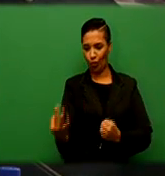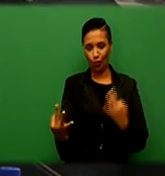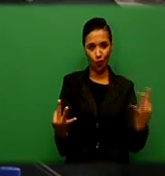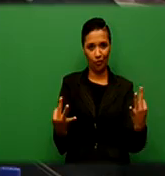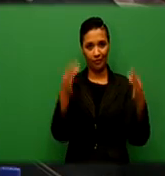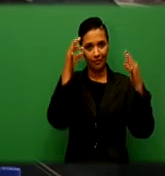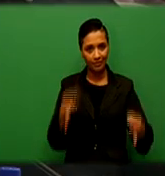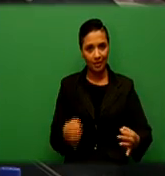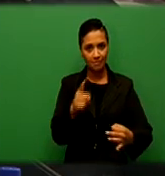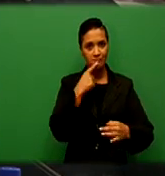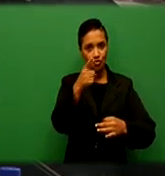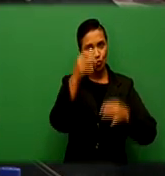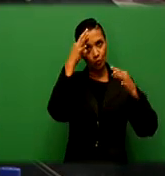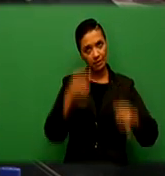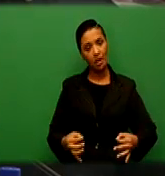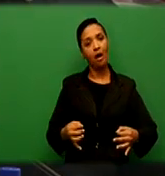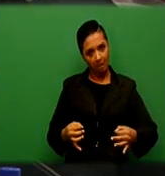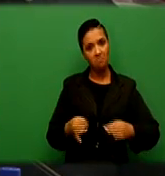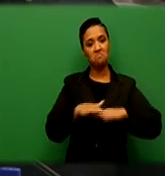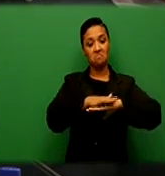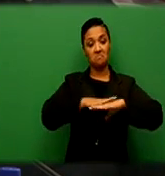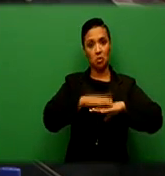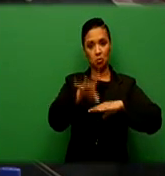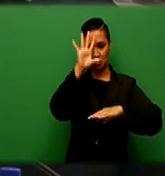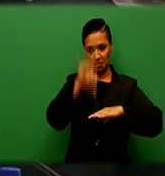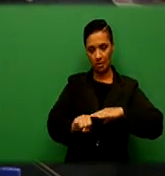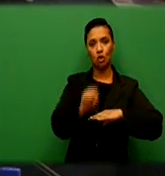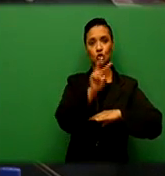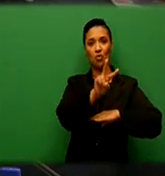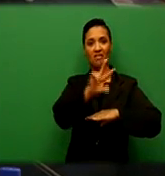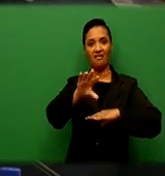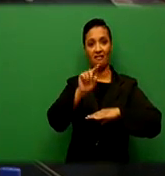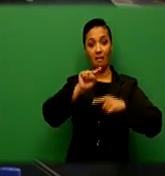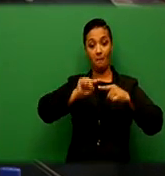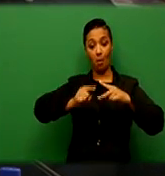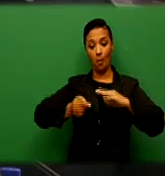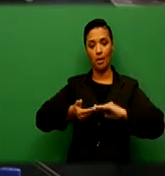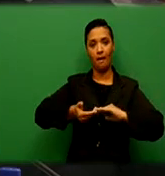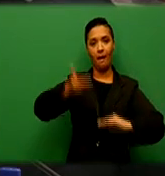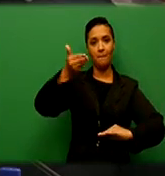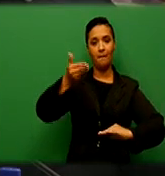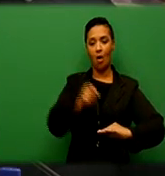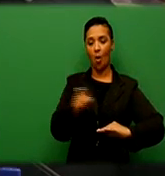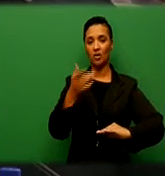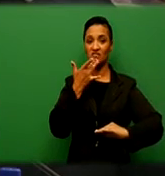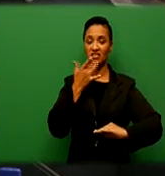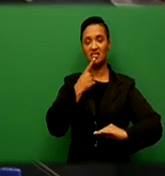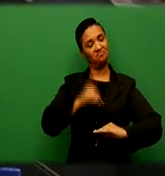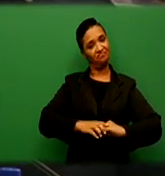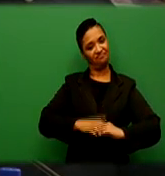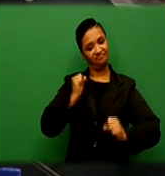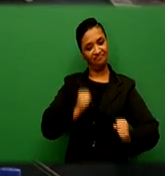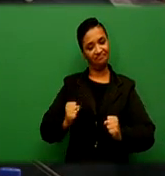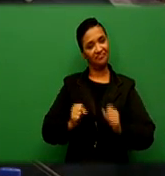by 25 basis points when half of you favored no increase? And my other